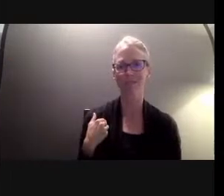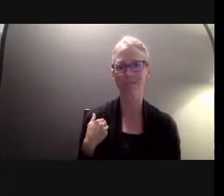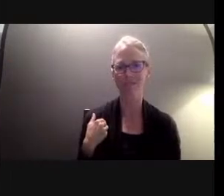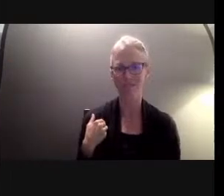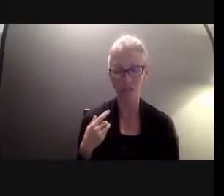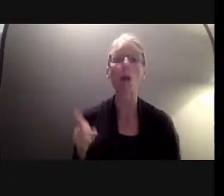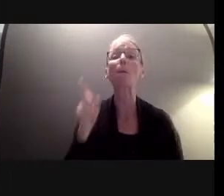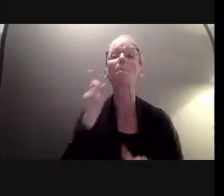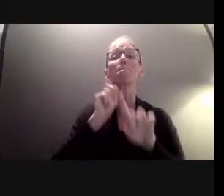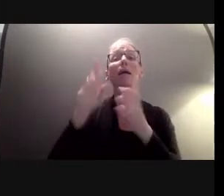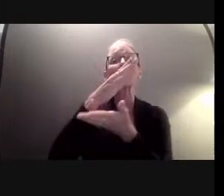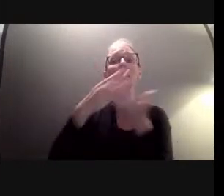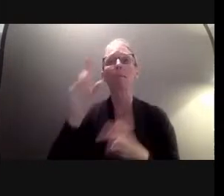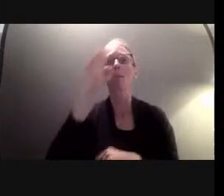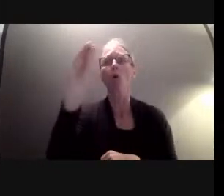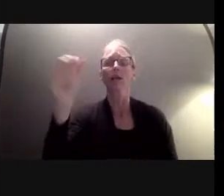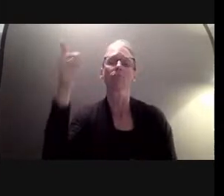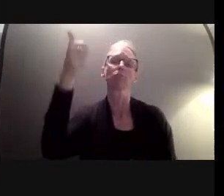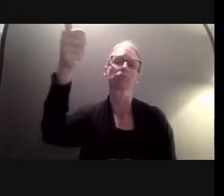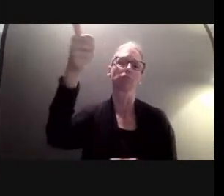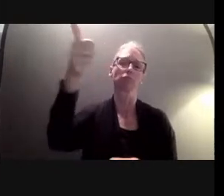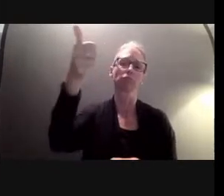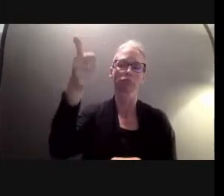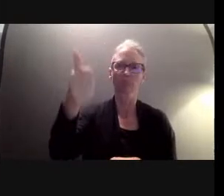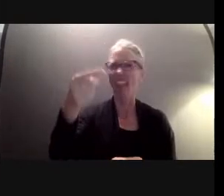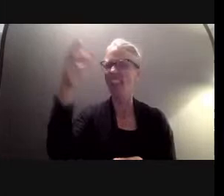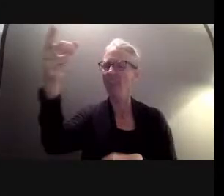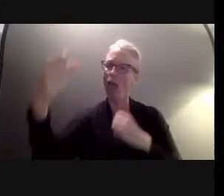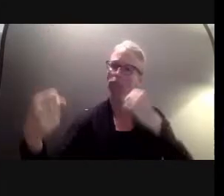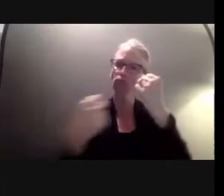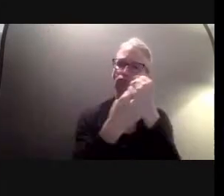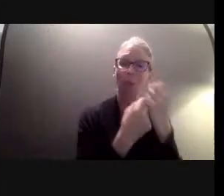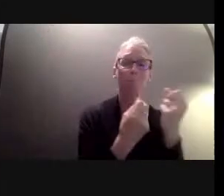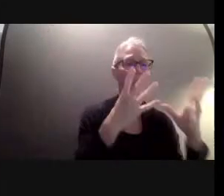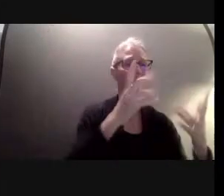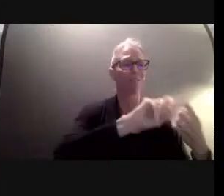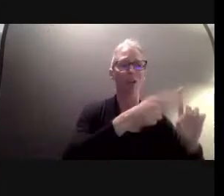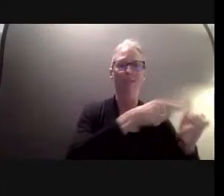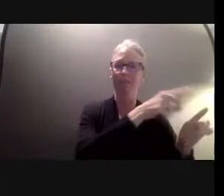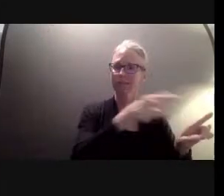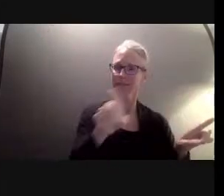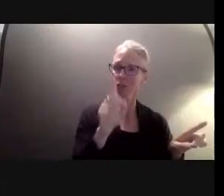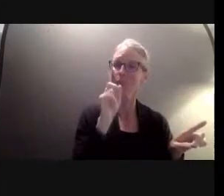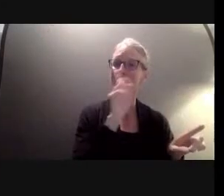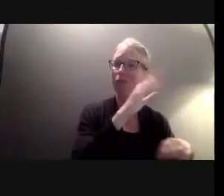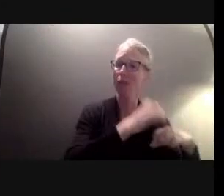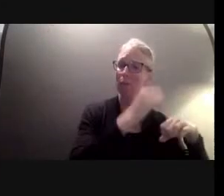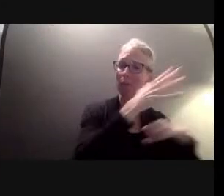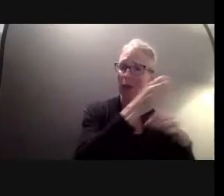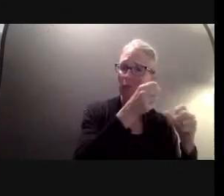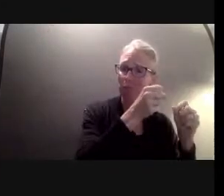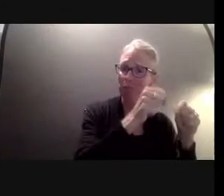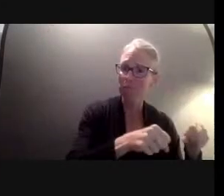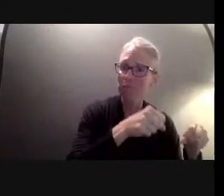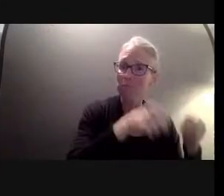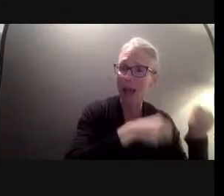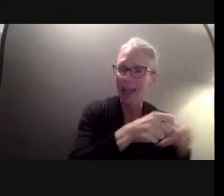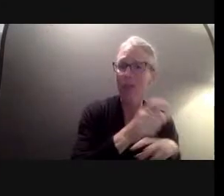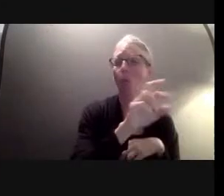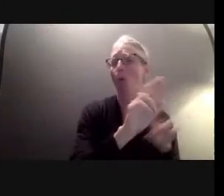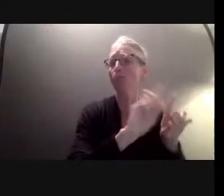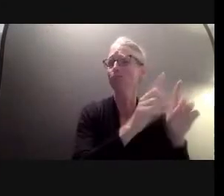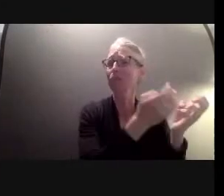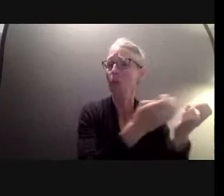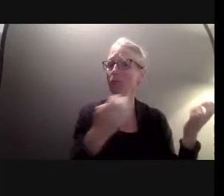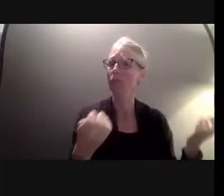their mountain bikes and other pieces of equipment that they need to be more successful